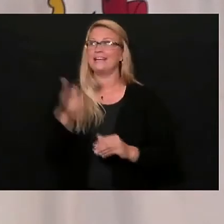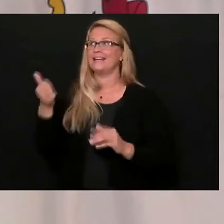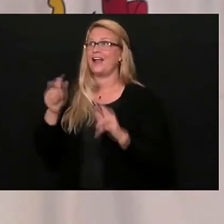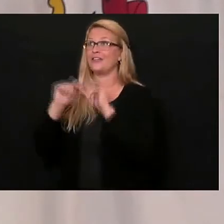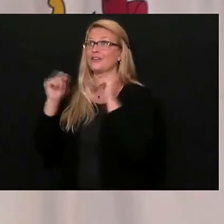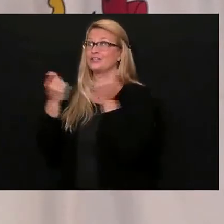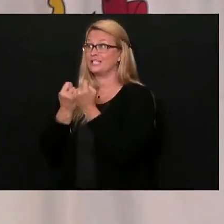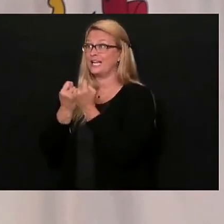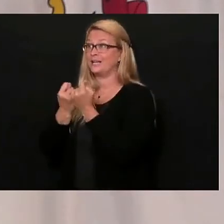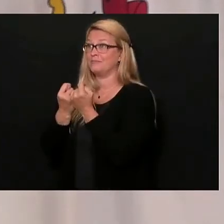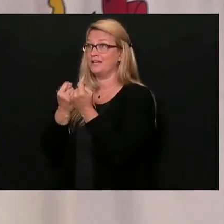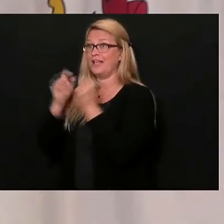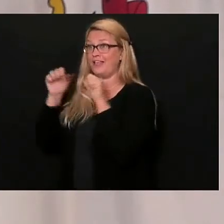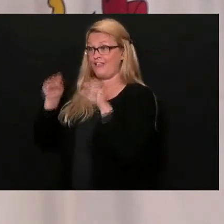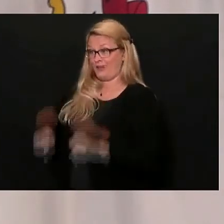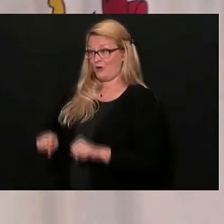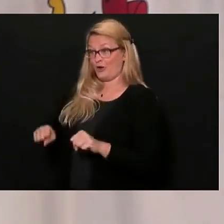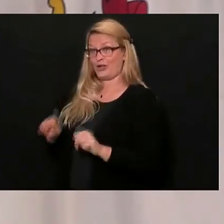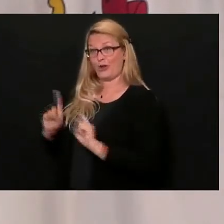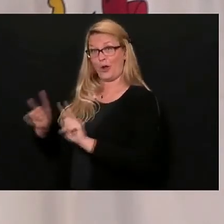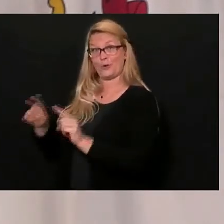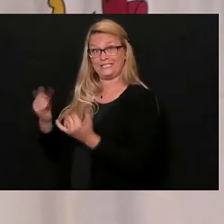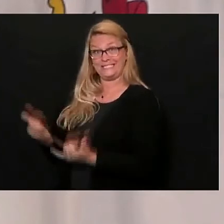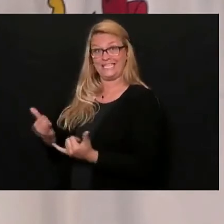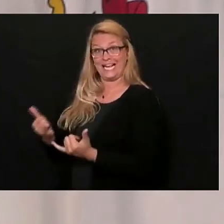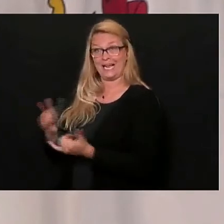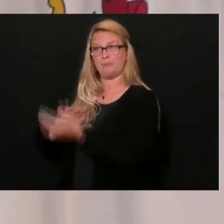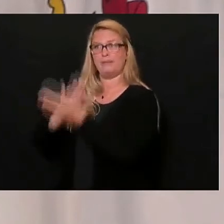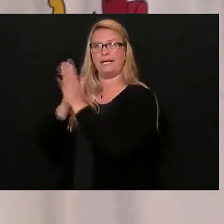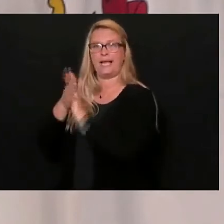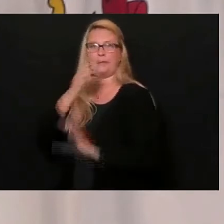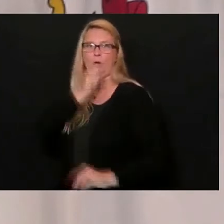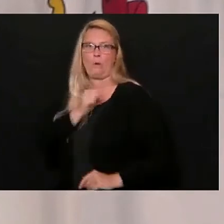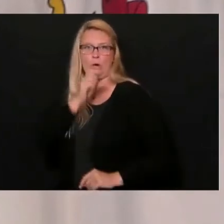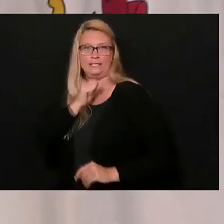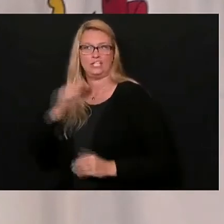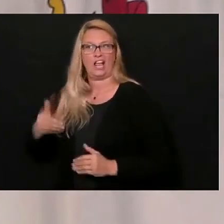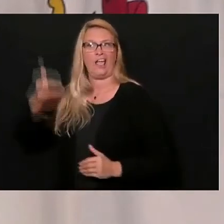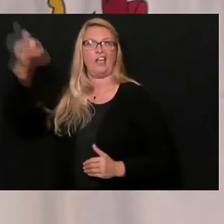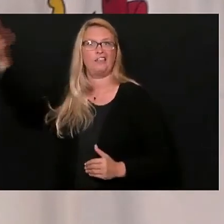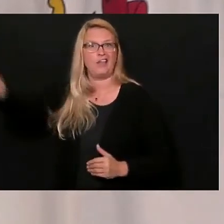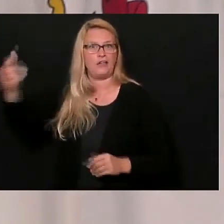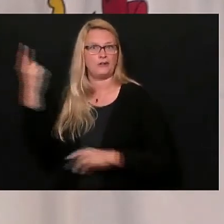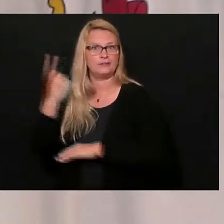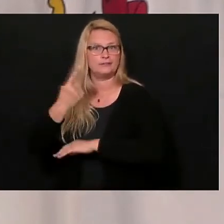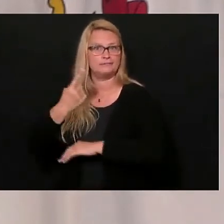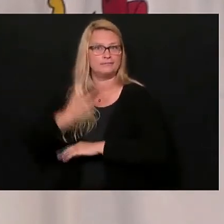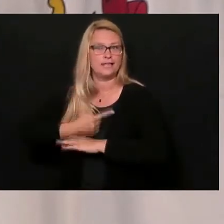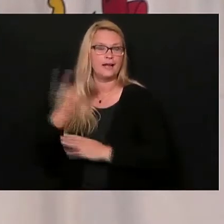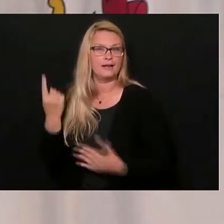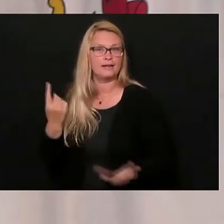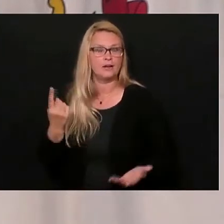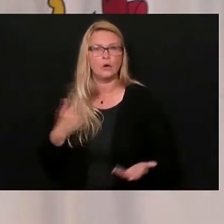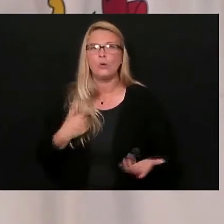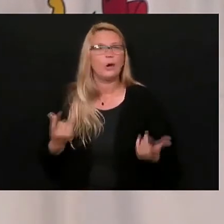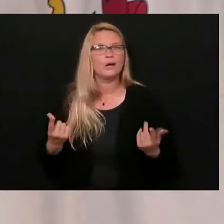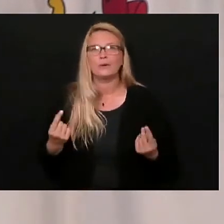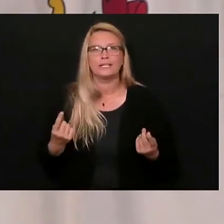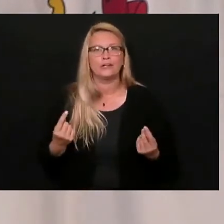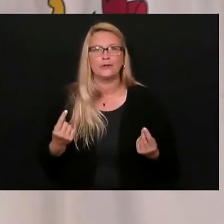that was eligible today became orange at that time. What do we do? What do we